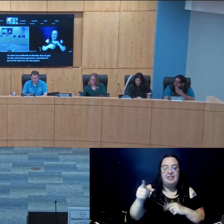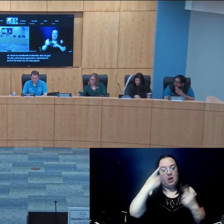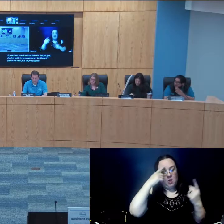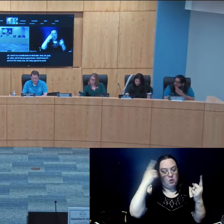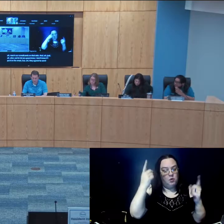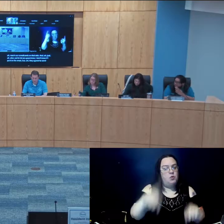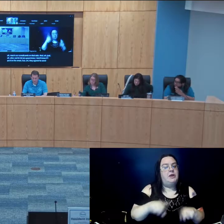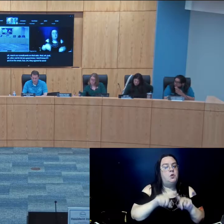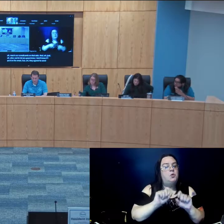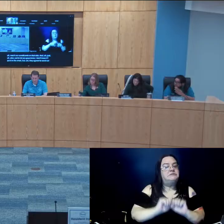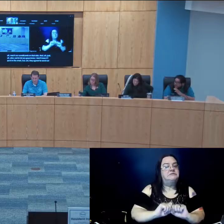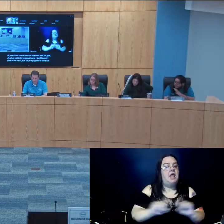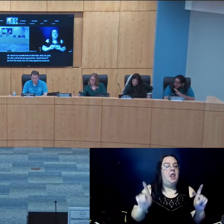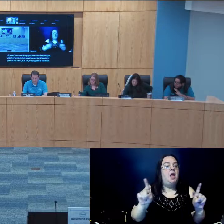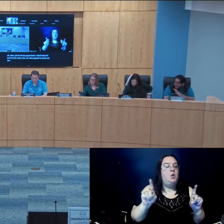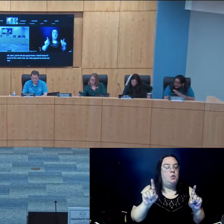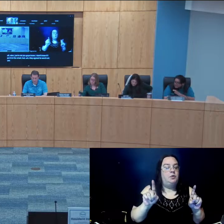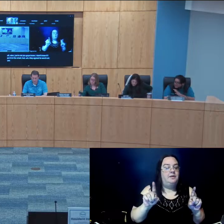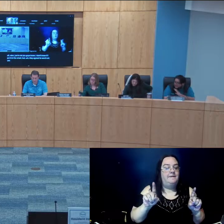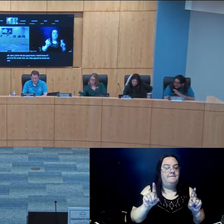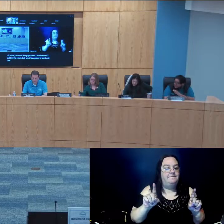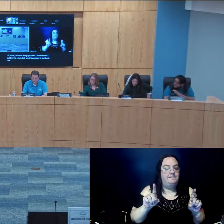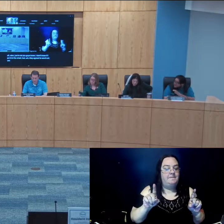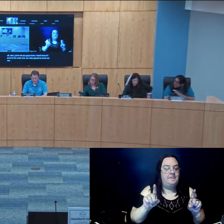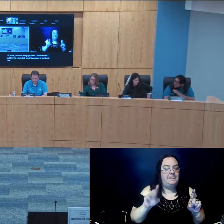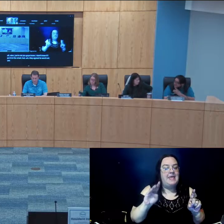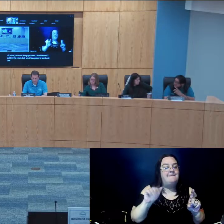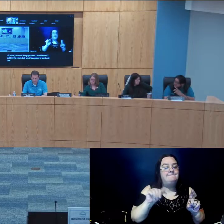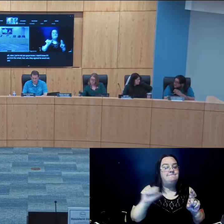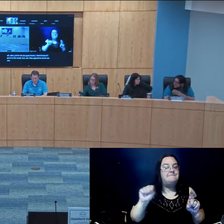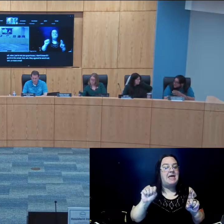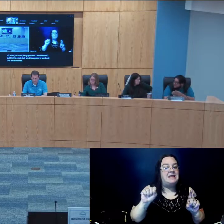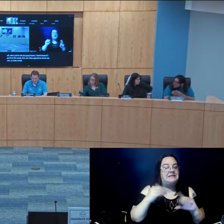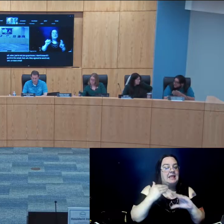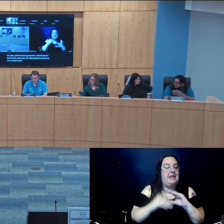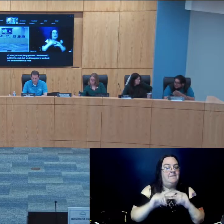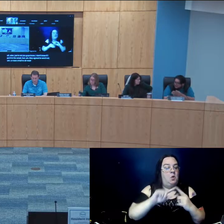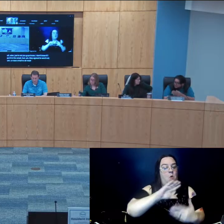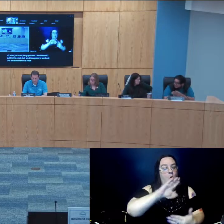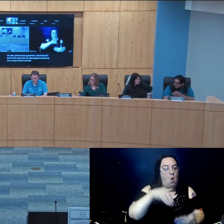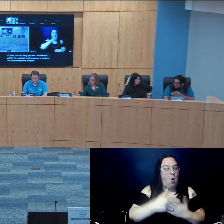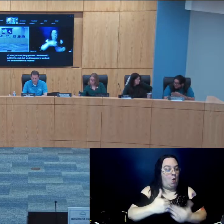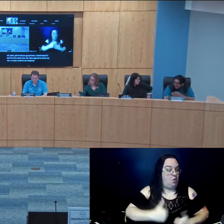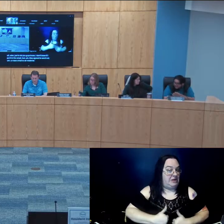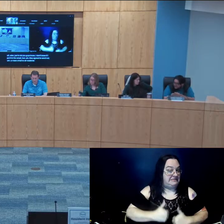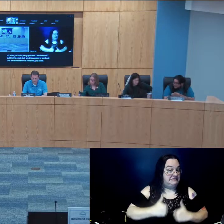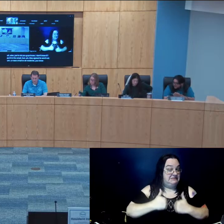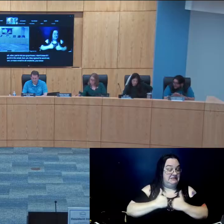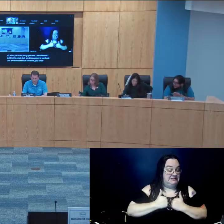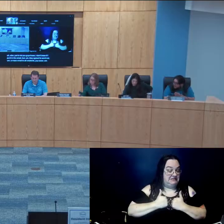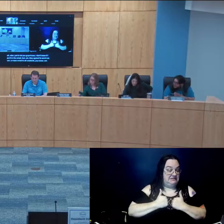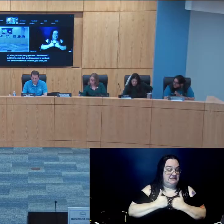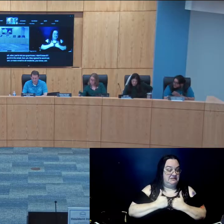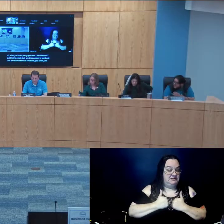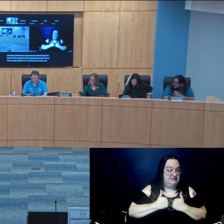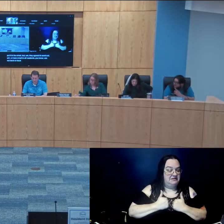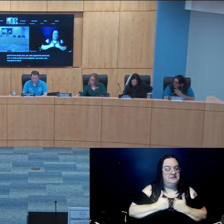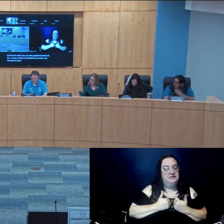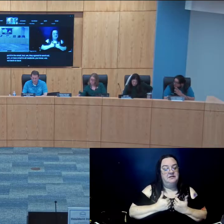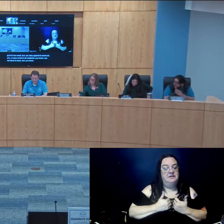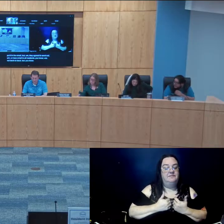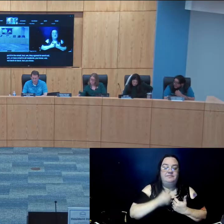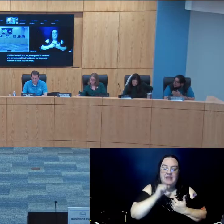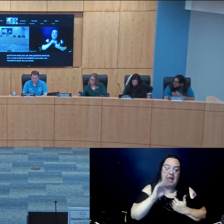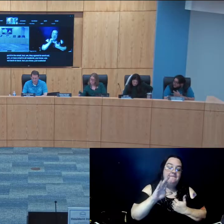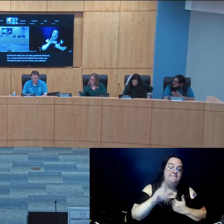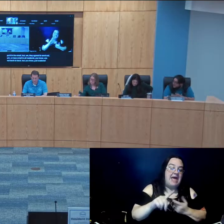out a mass email to all residents, not back to back, but, just scattered,